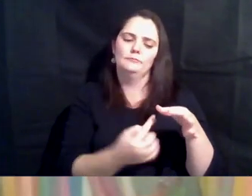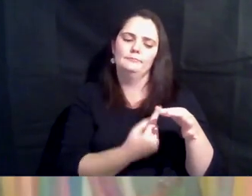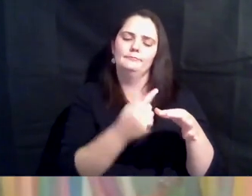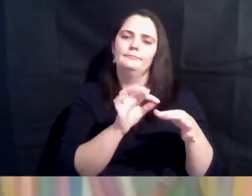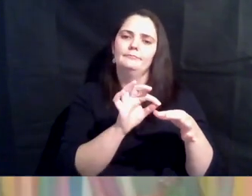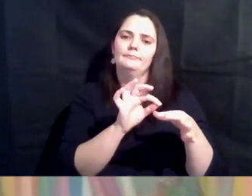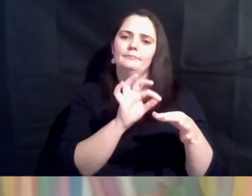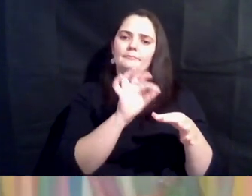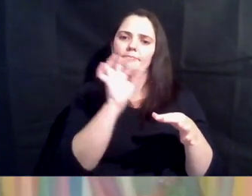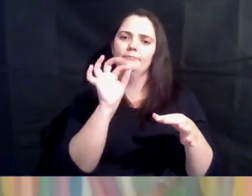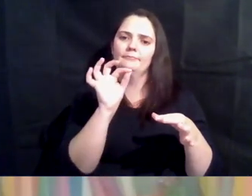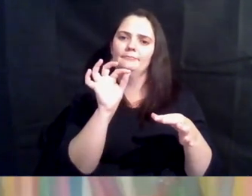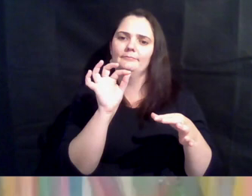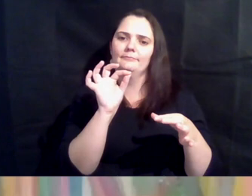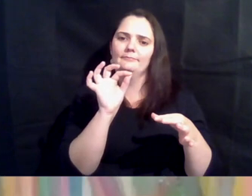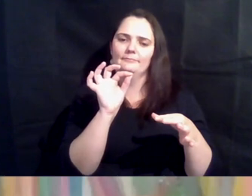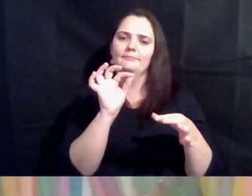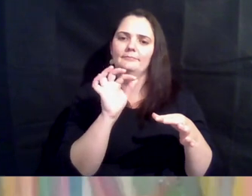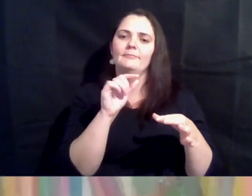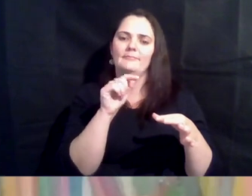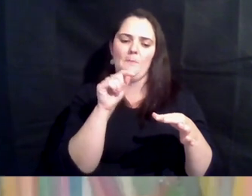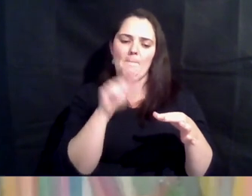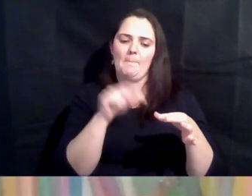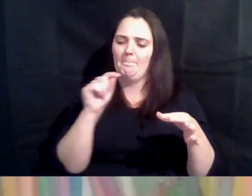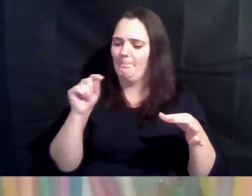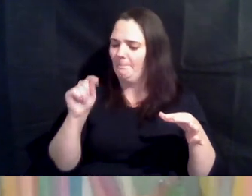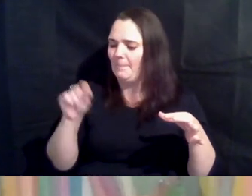my sewing that I'm going to do in a second.